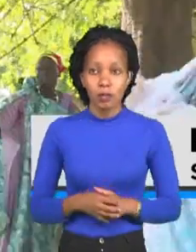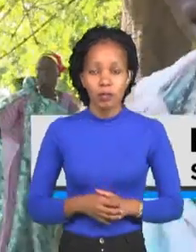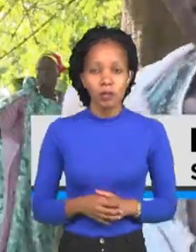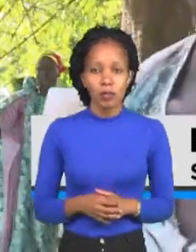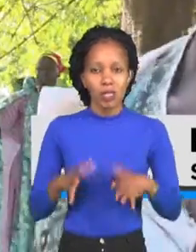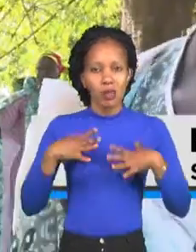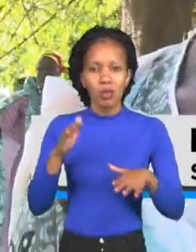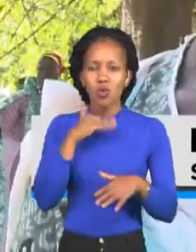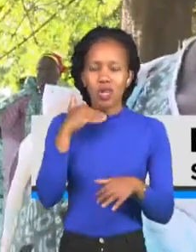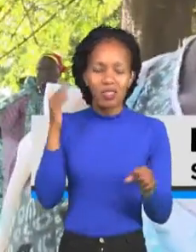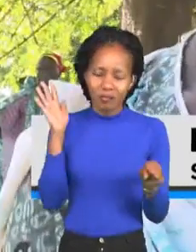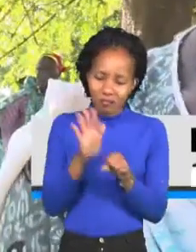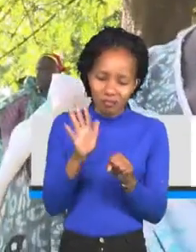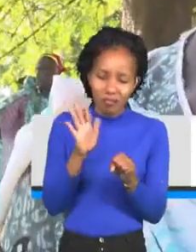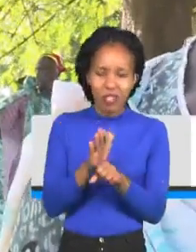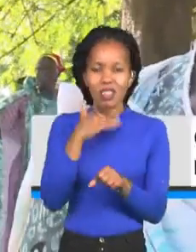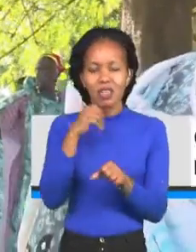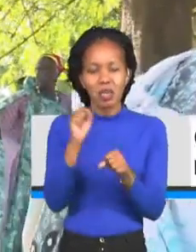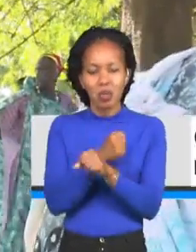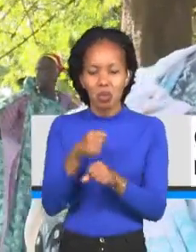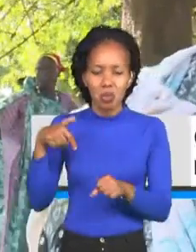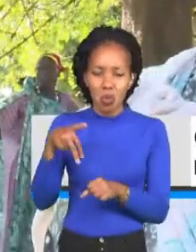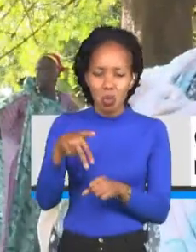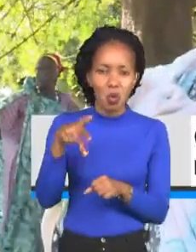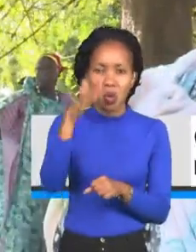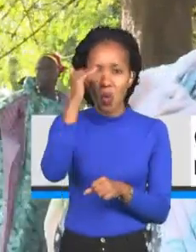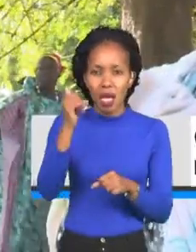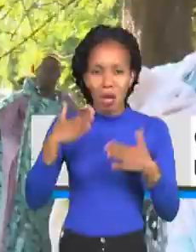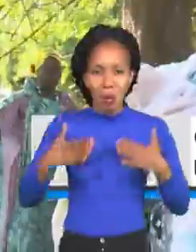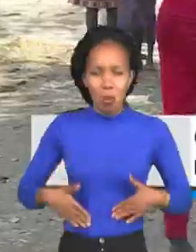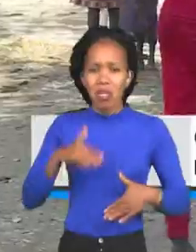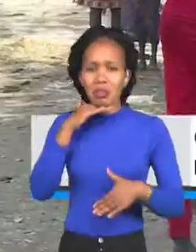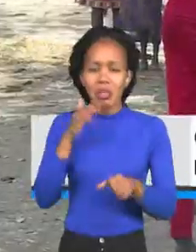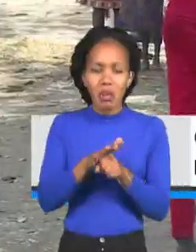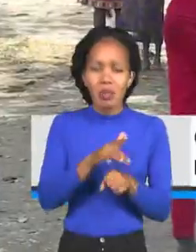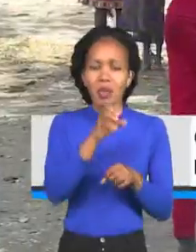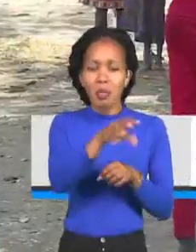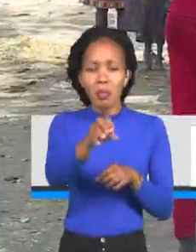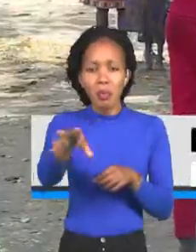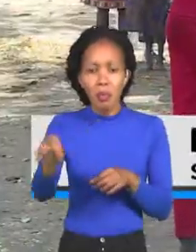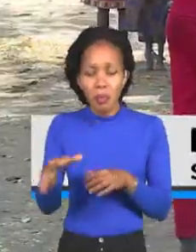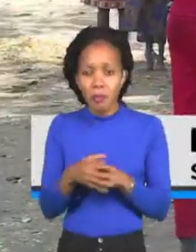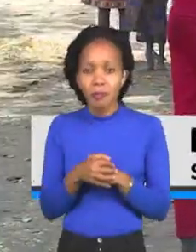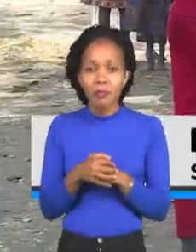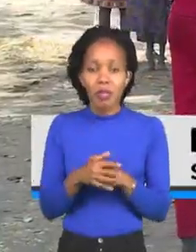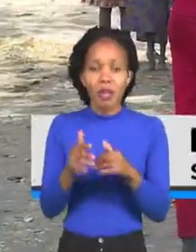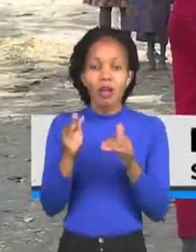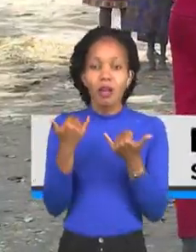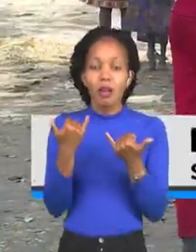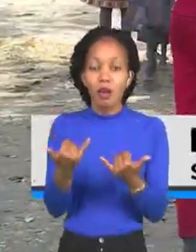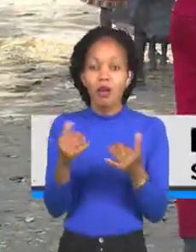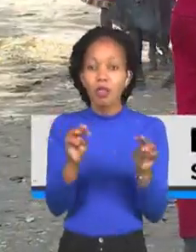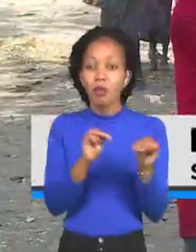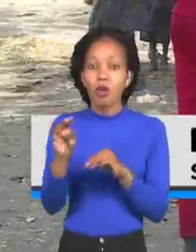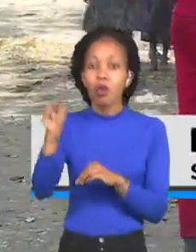2014. People died, lots of them. People could literally walk on dead bodies across Malakal. Her family has sought refuge in Udia in